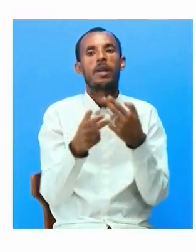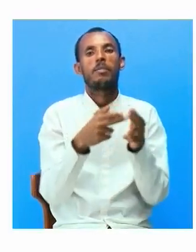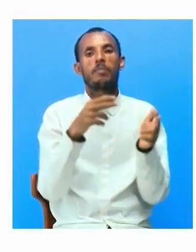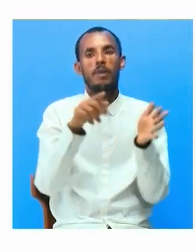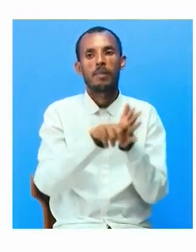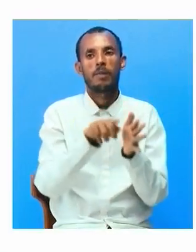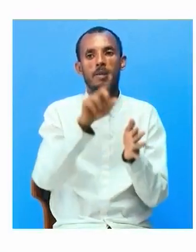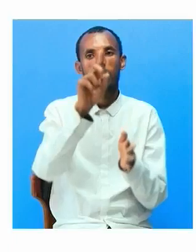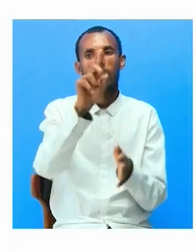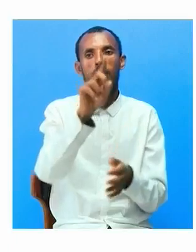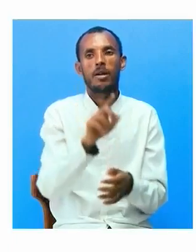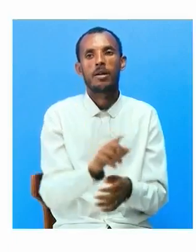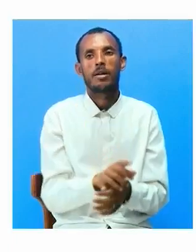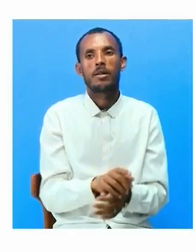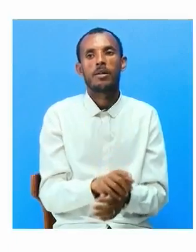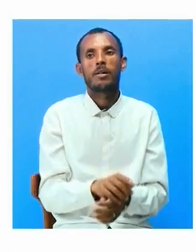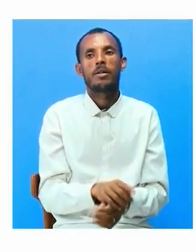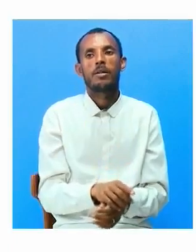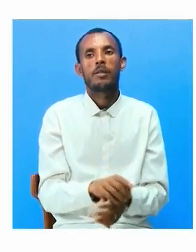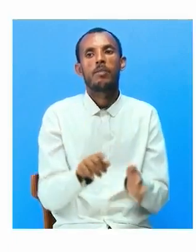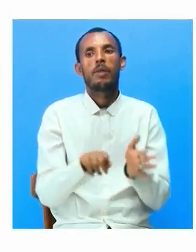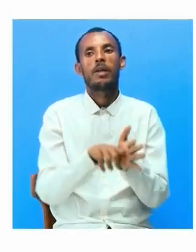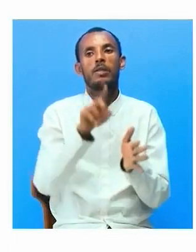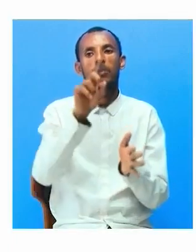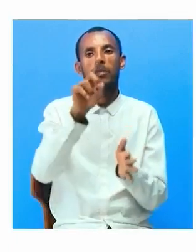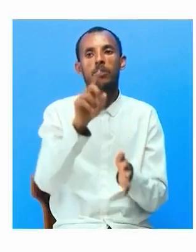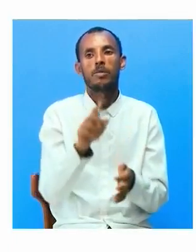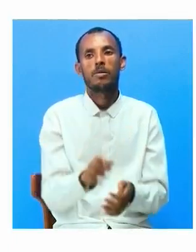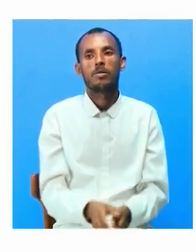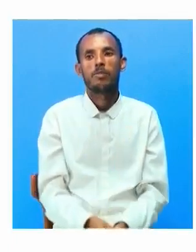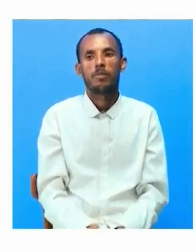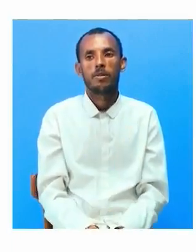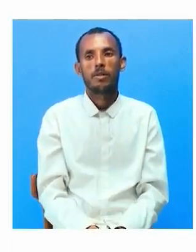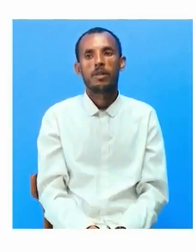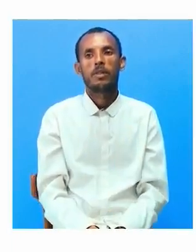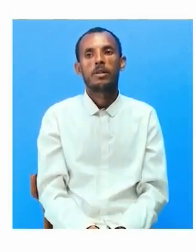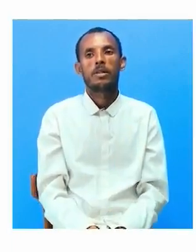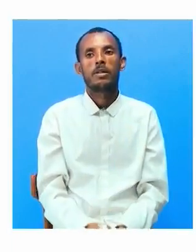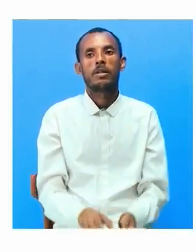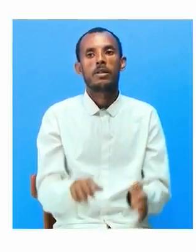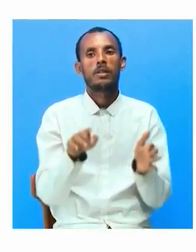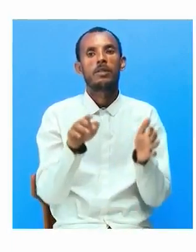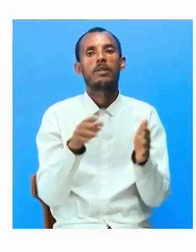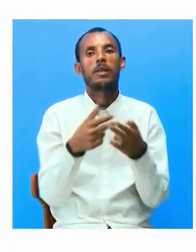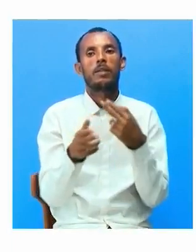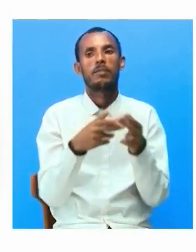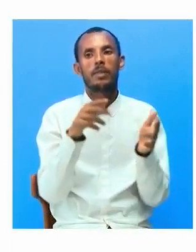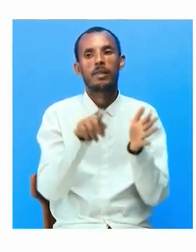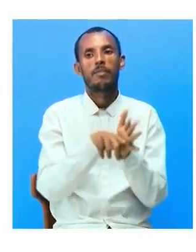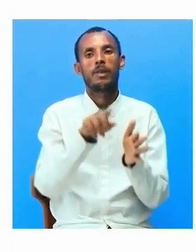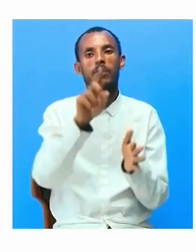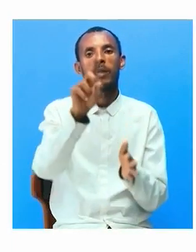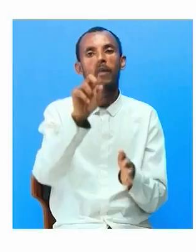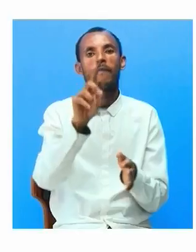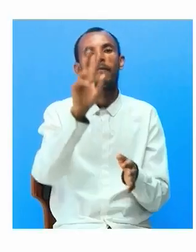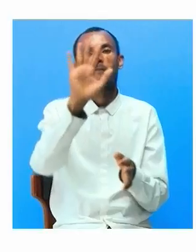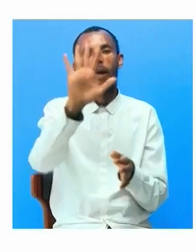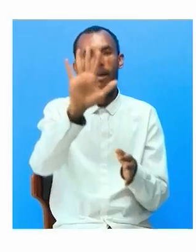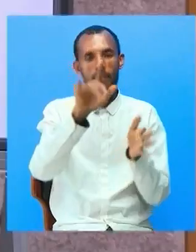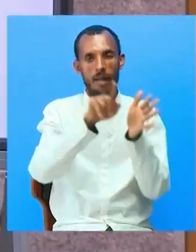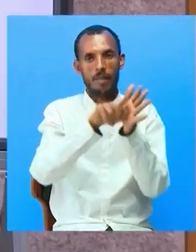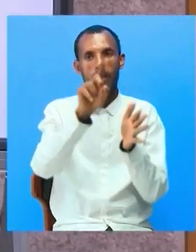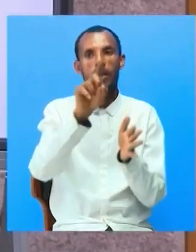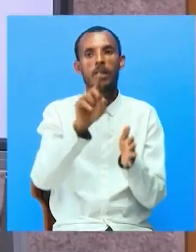1 times minus 1. 1, 2, 3, 4, 5 minus 1s.